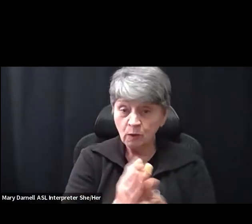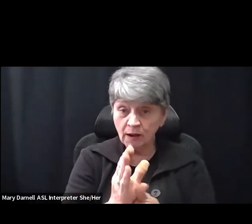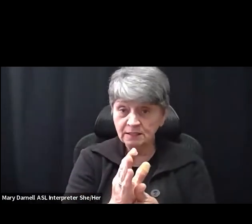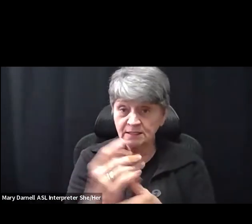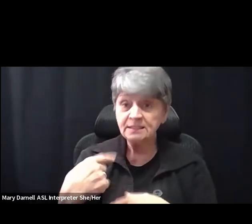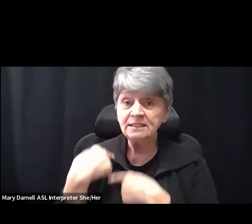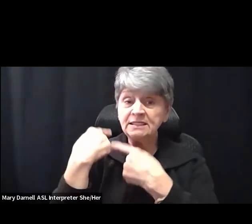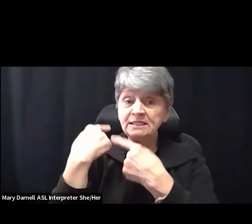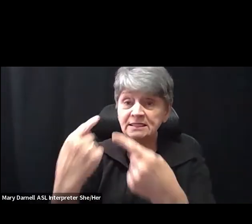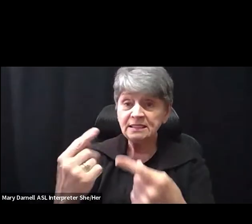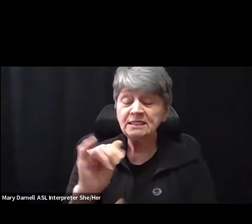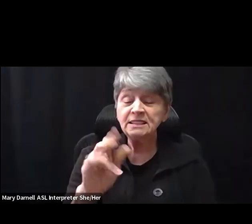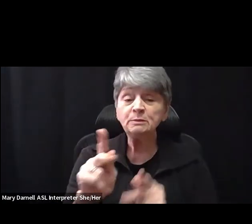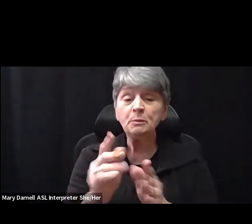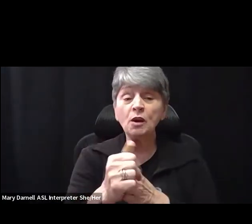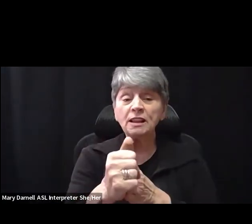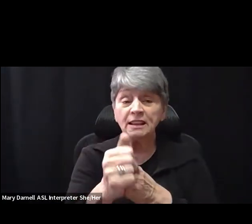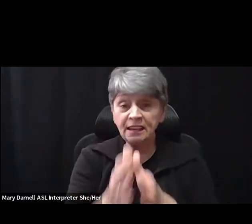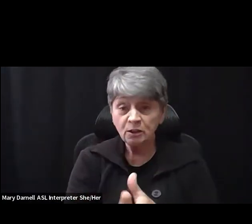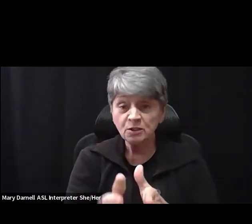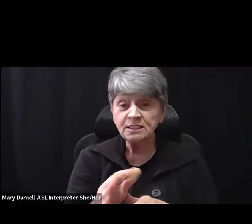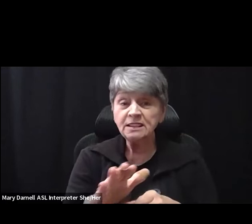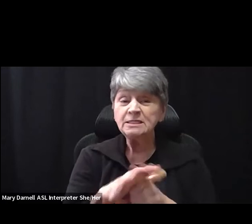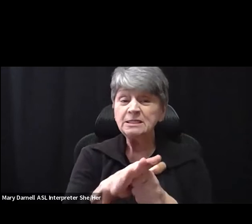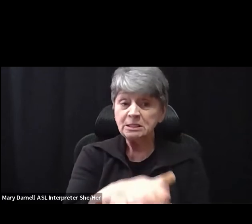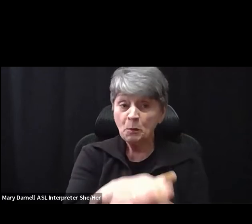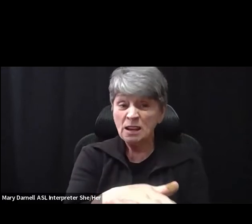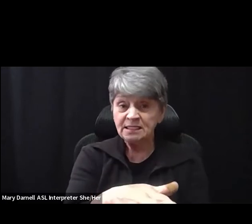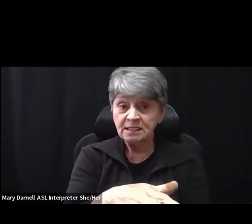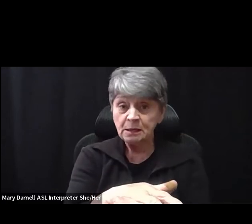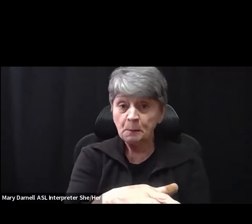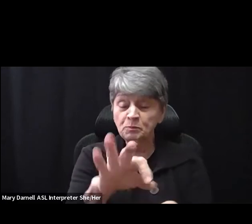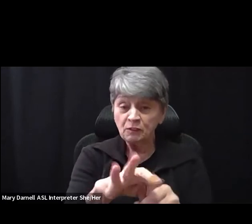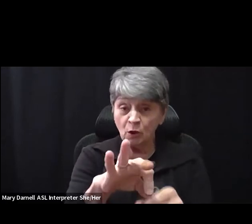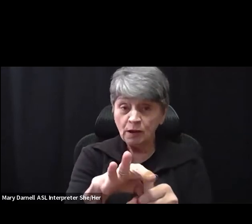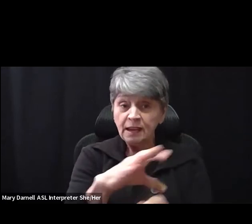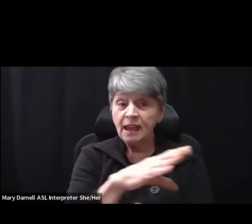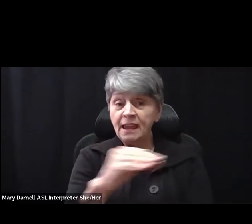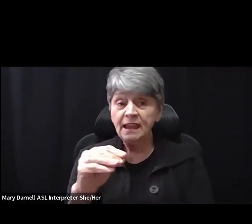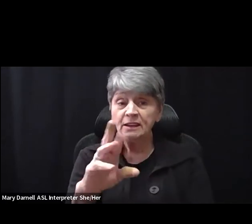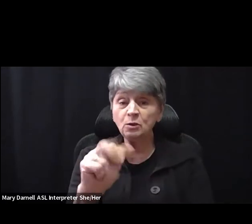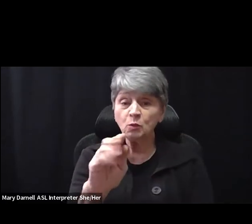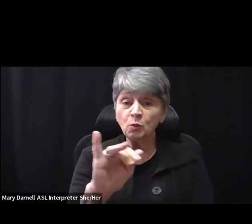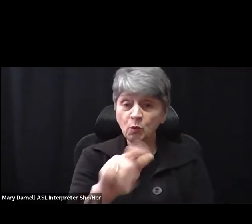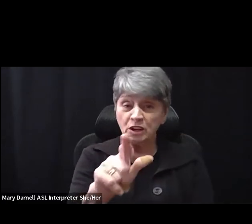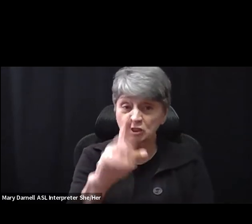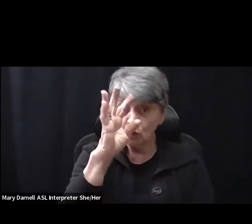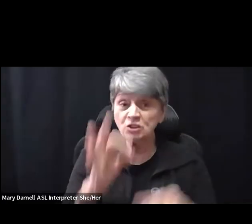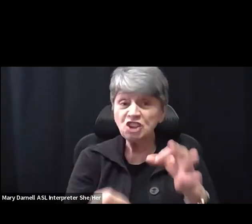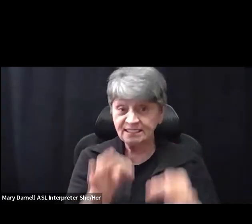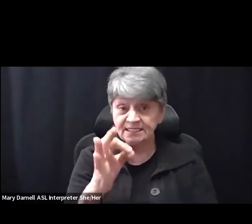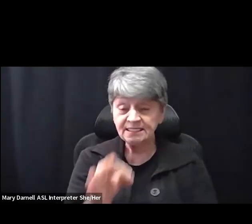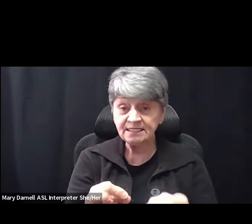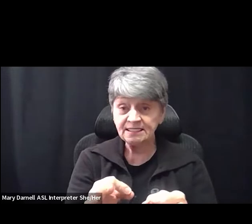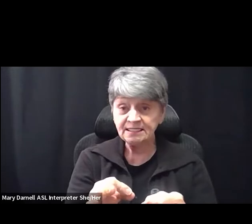of the leaders in the voter suppression efforts. And it's also racial justice, because what we see in